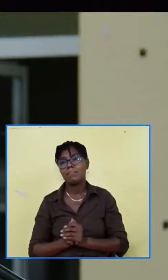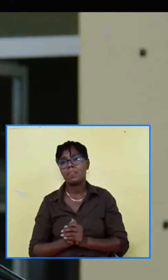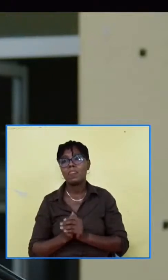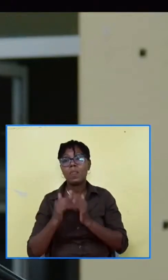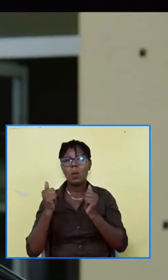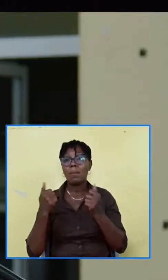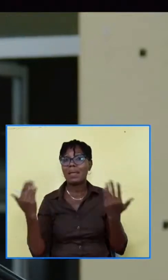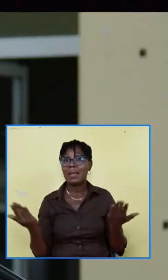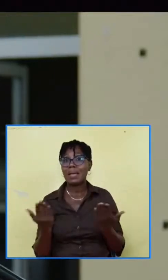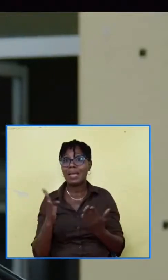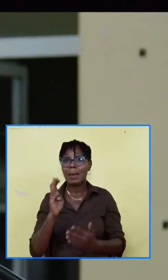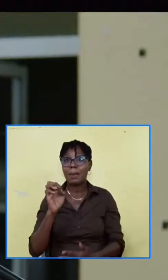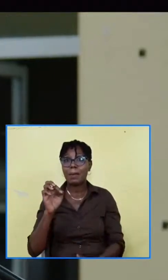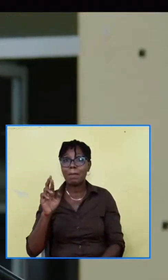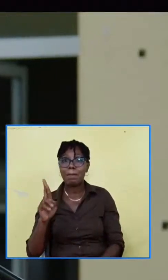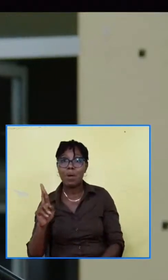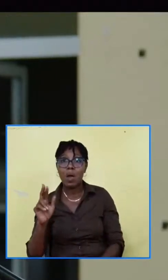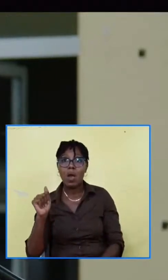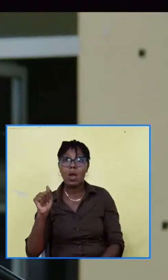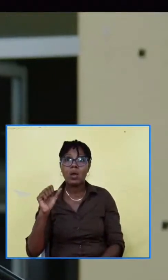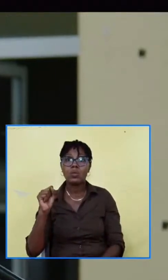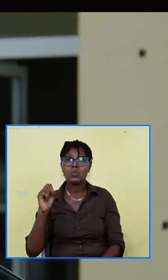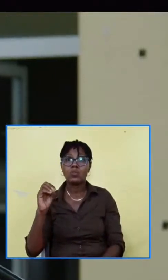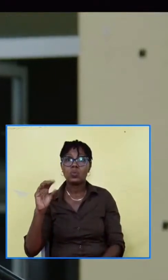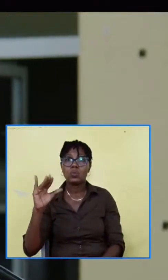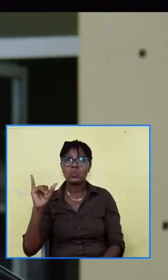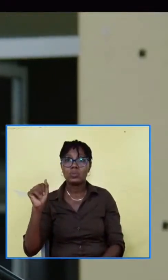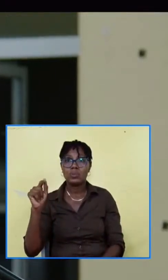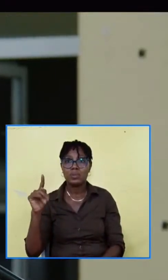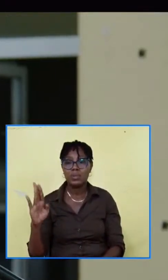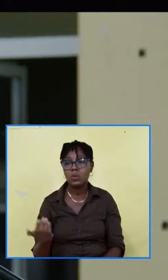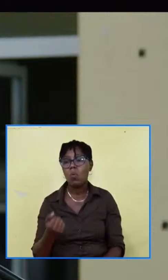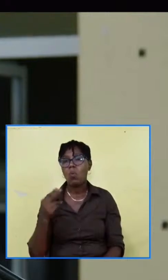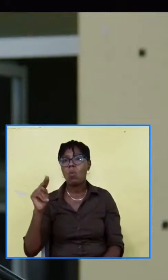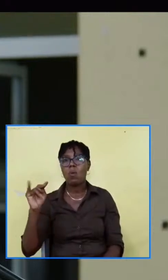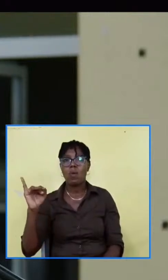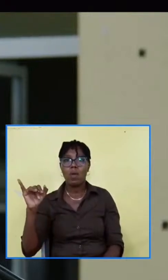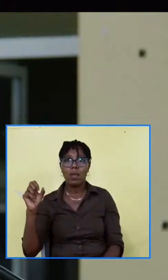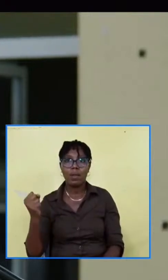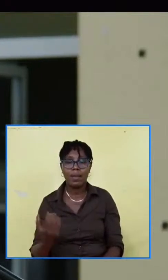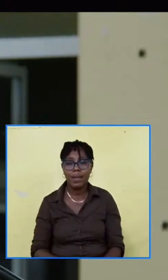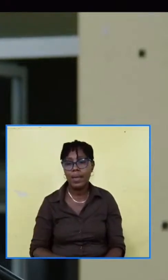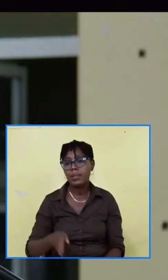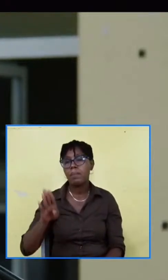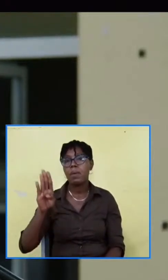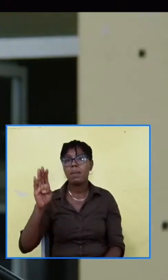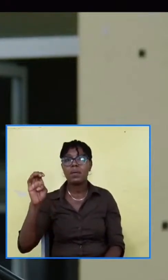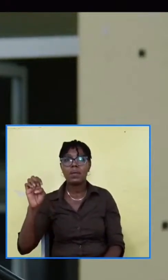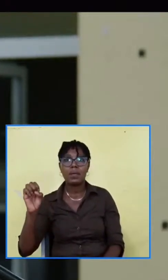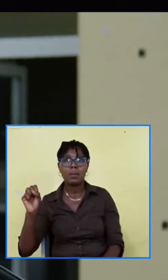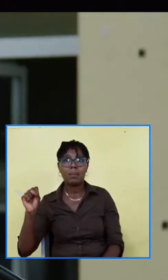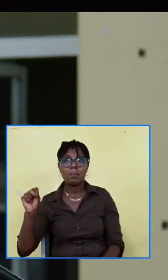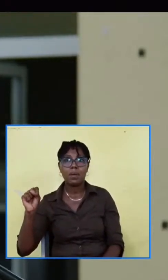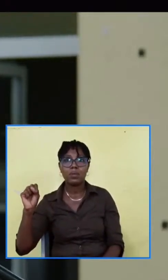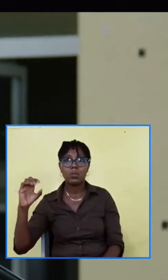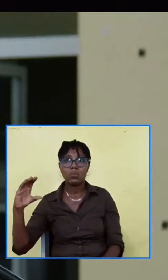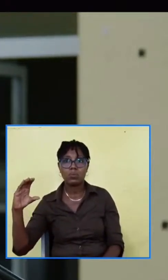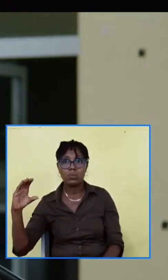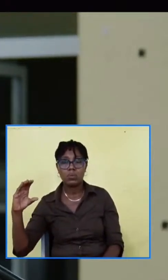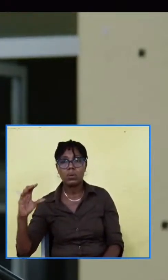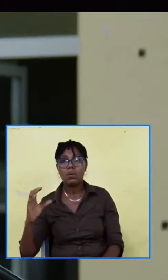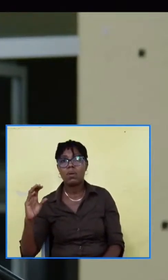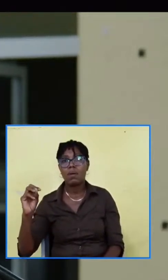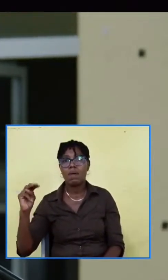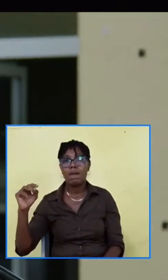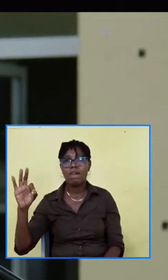Bar Association, we have NIS, we have employment, the Barbados Employers in Confederation.